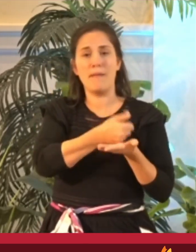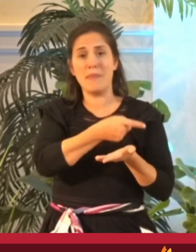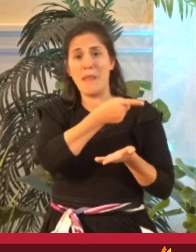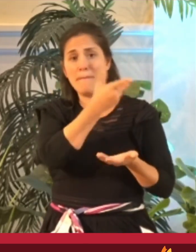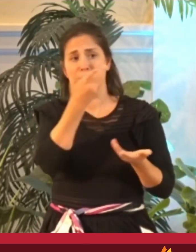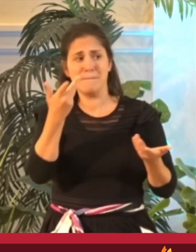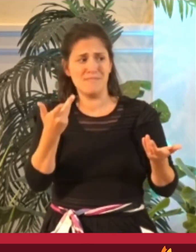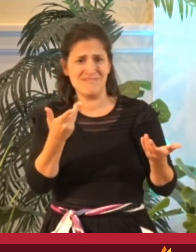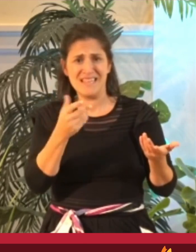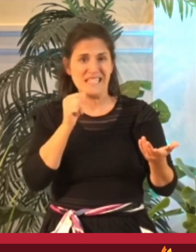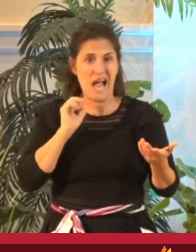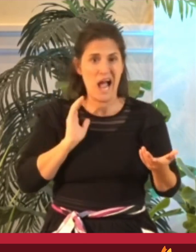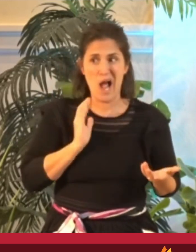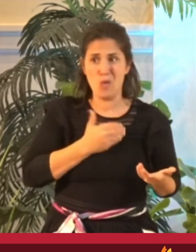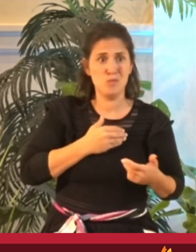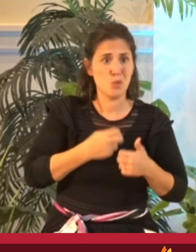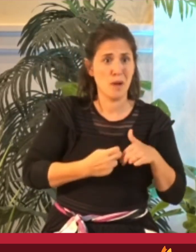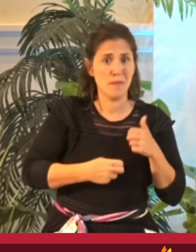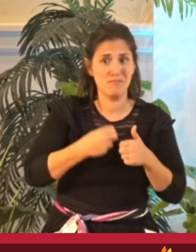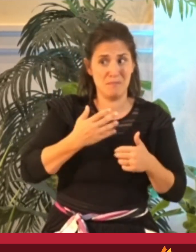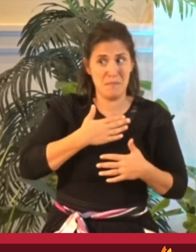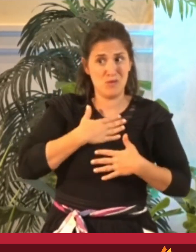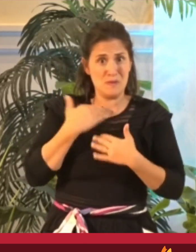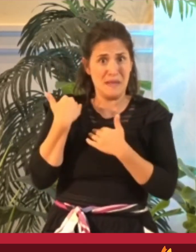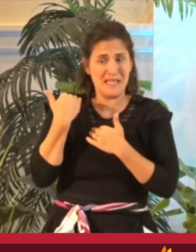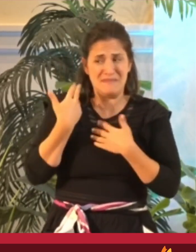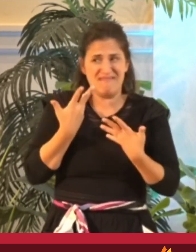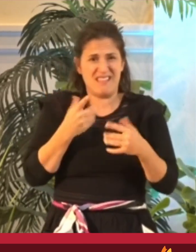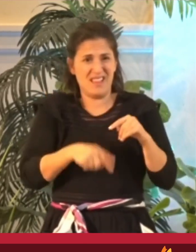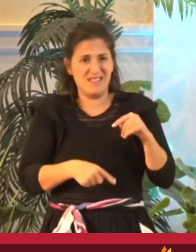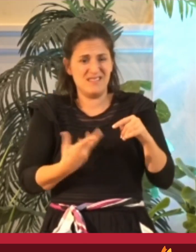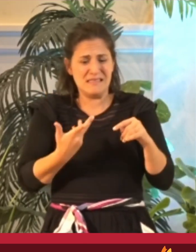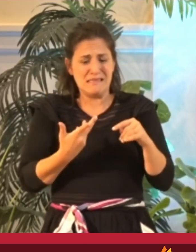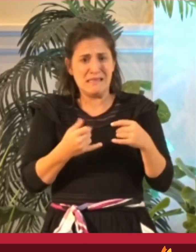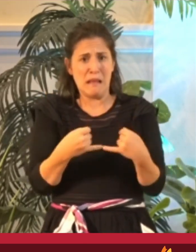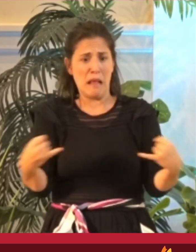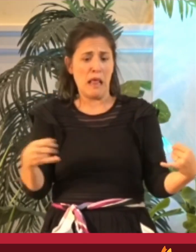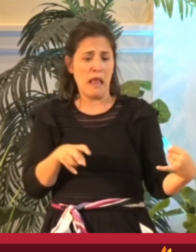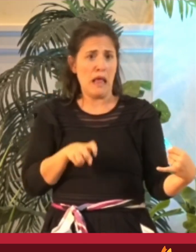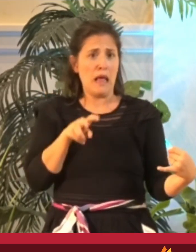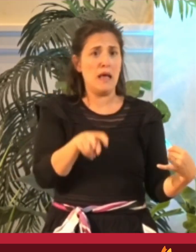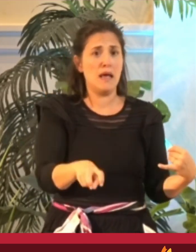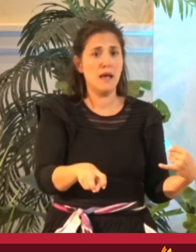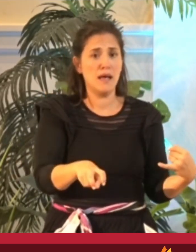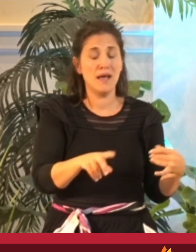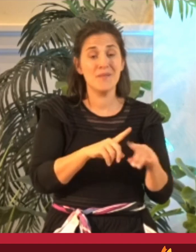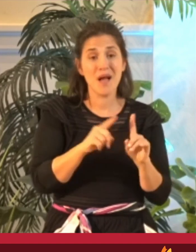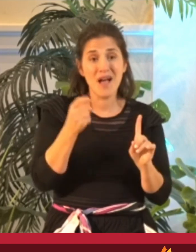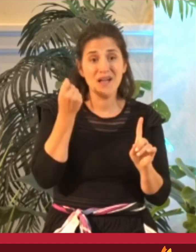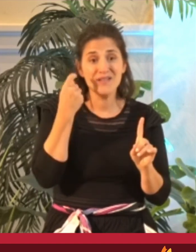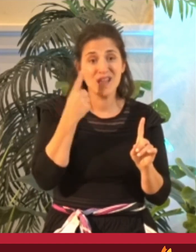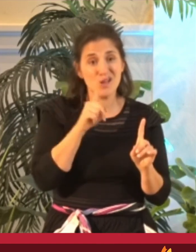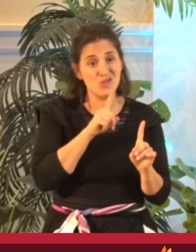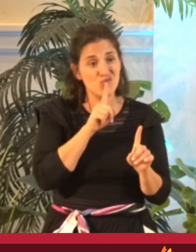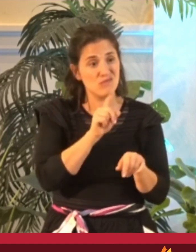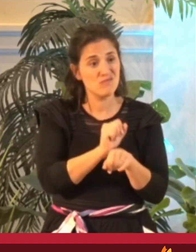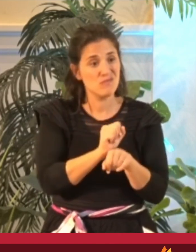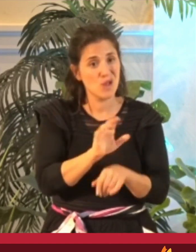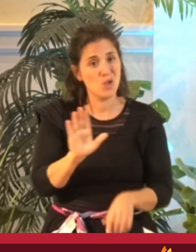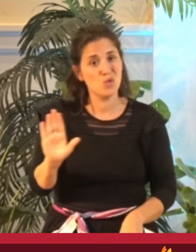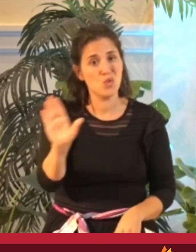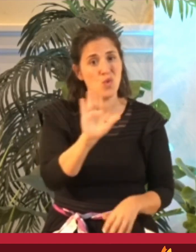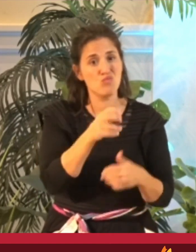not our problem, but in a way, it is.